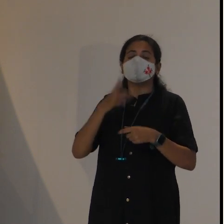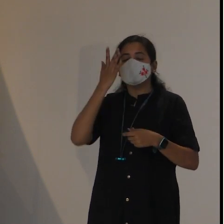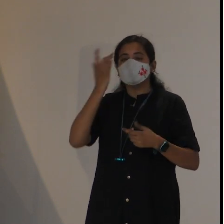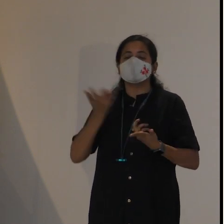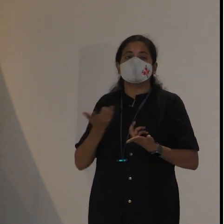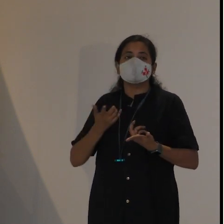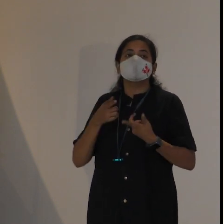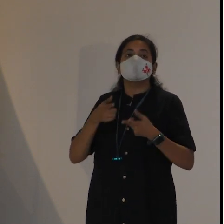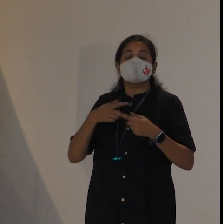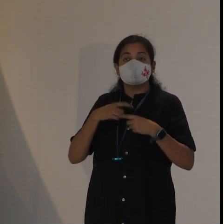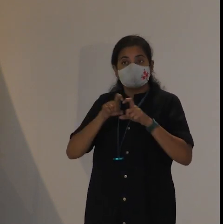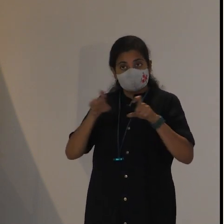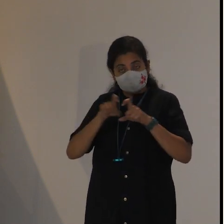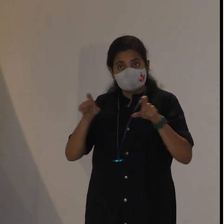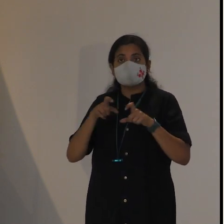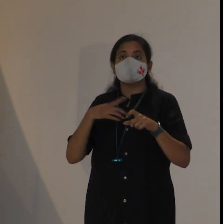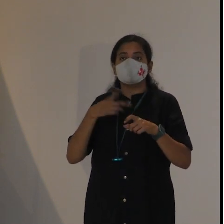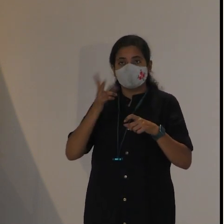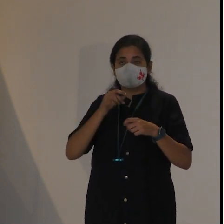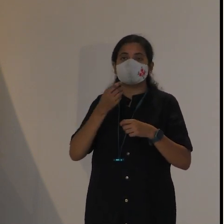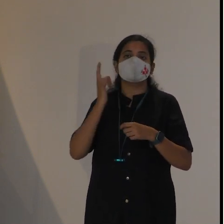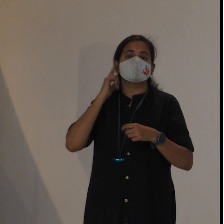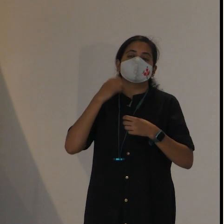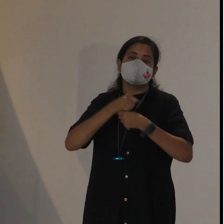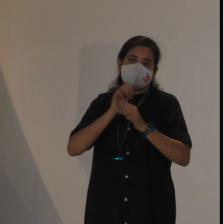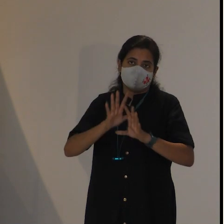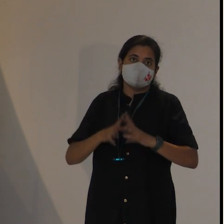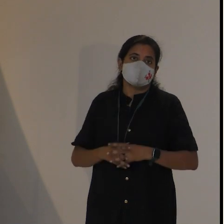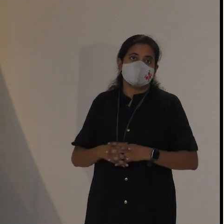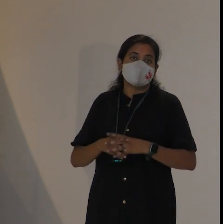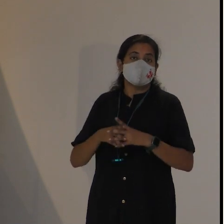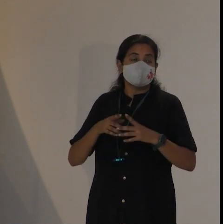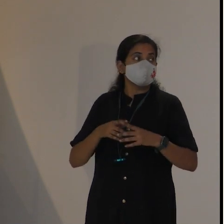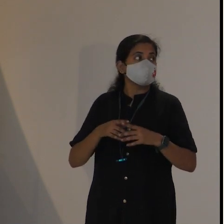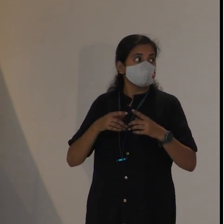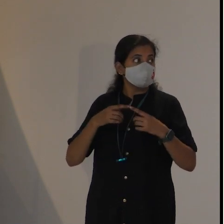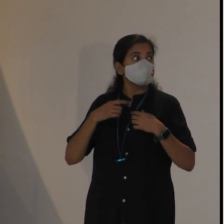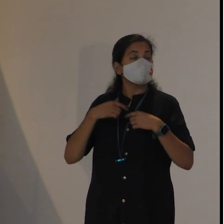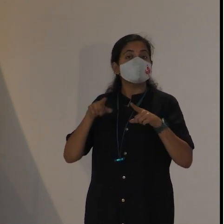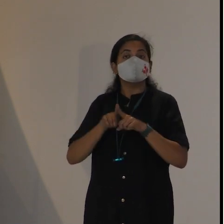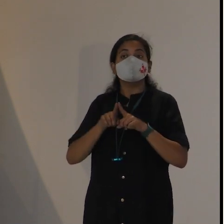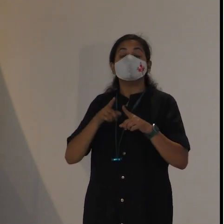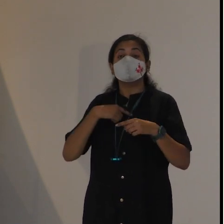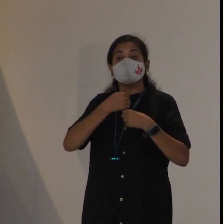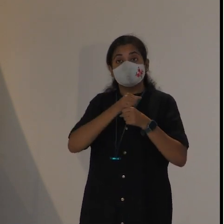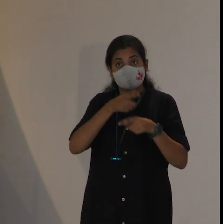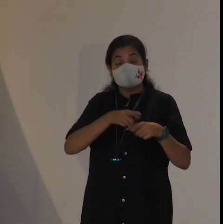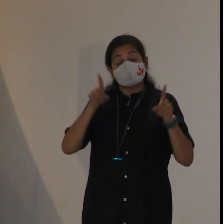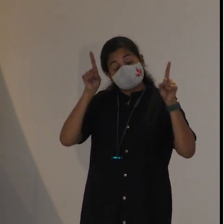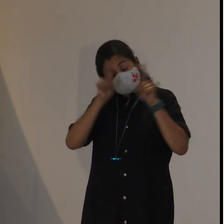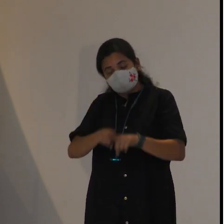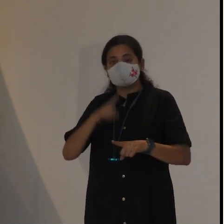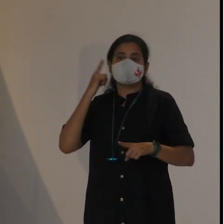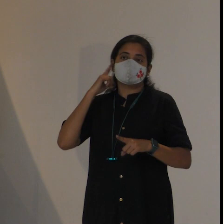space? Right? Because we clearly saw the authentic recreation is not going to work. Right? And when I take an alien object and use it to make the same sound, I'm